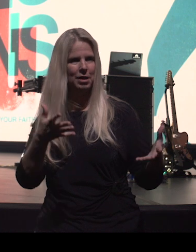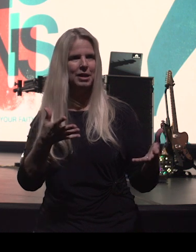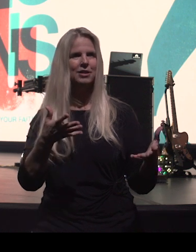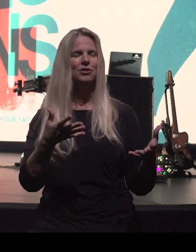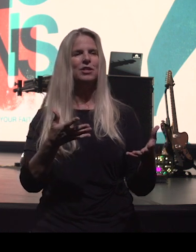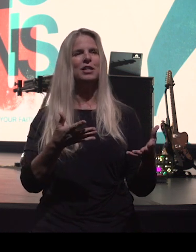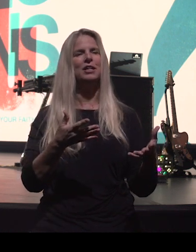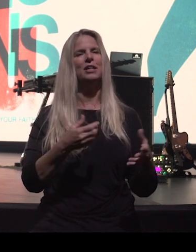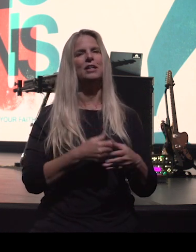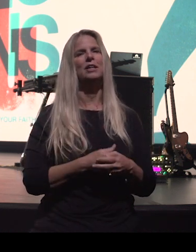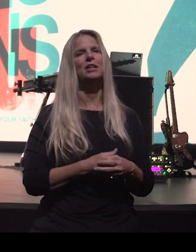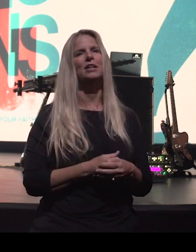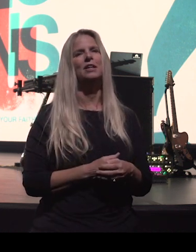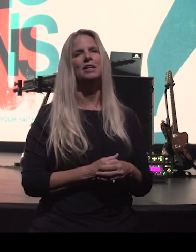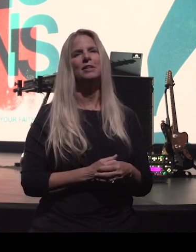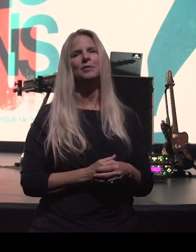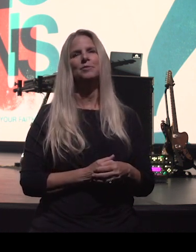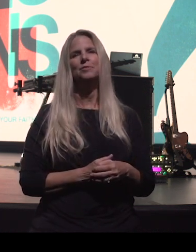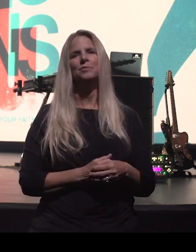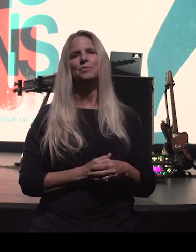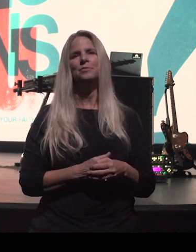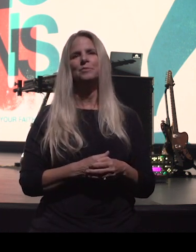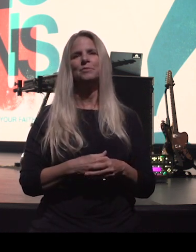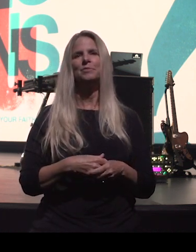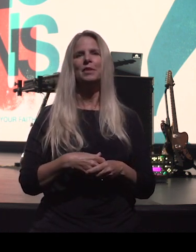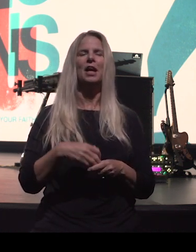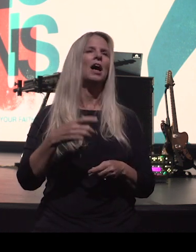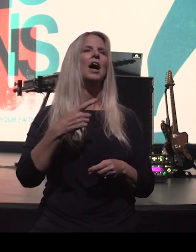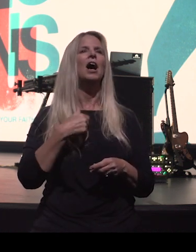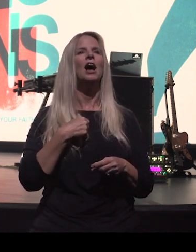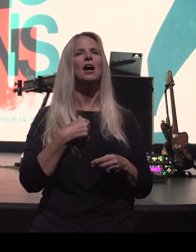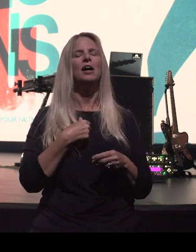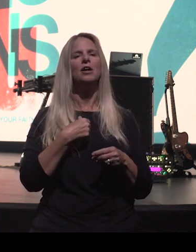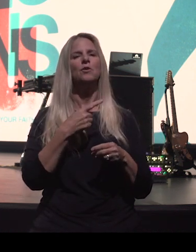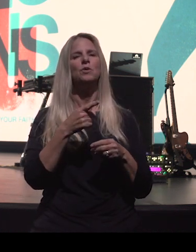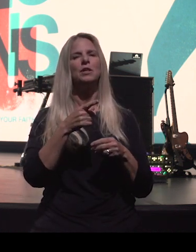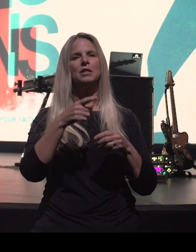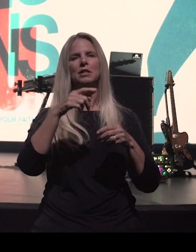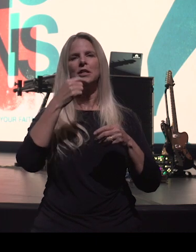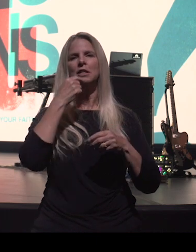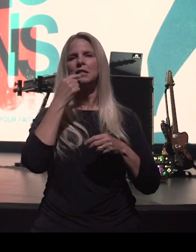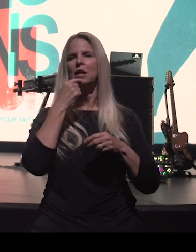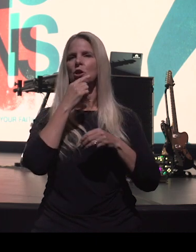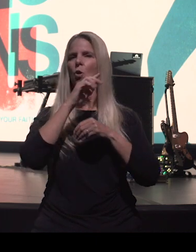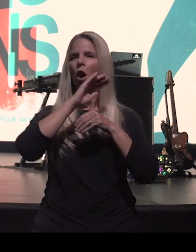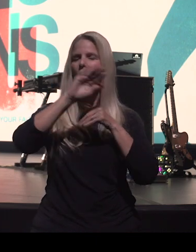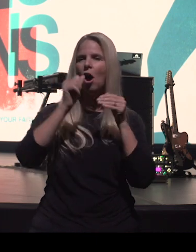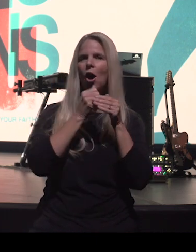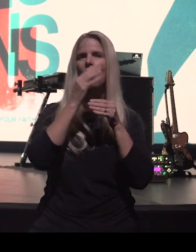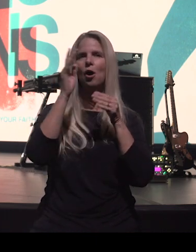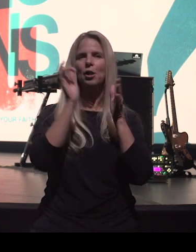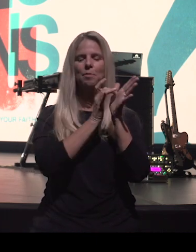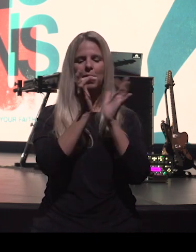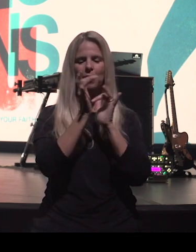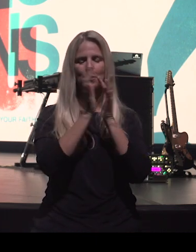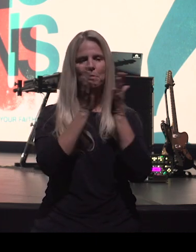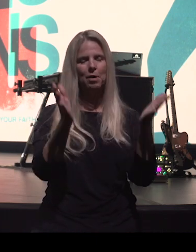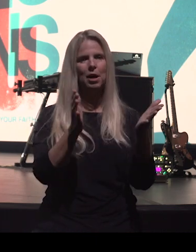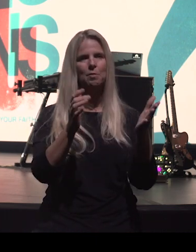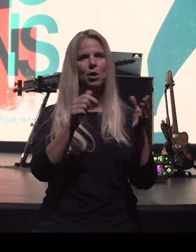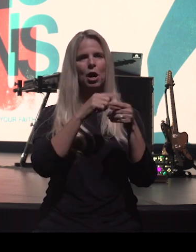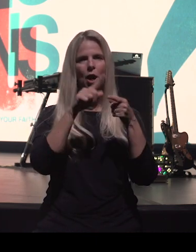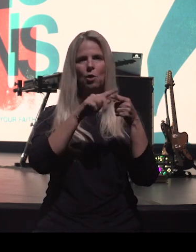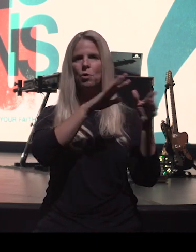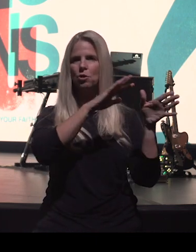and Hebrew you to death. I would exegete every passage, and you know what you do? You get done with the service and you go,